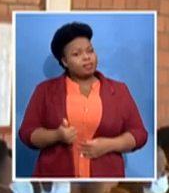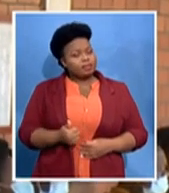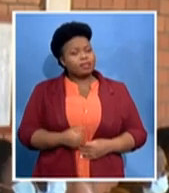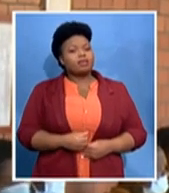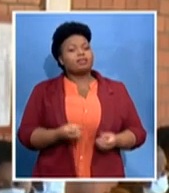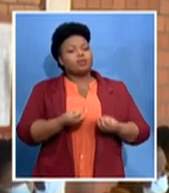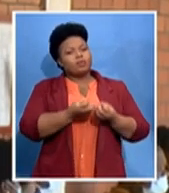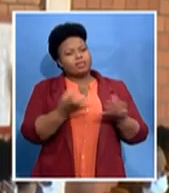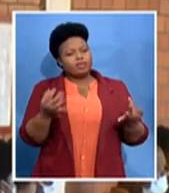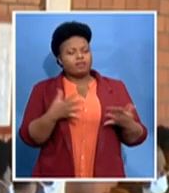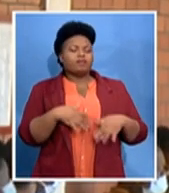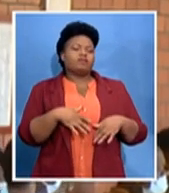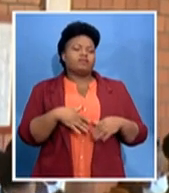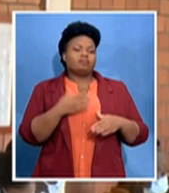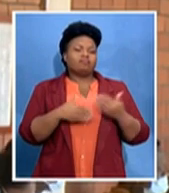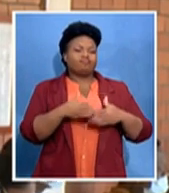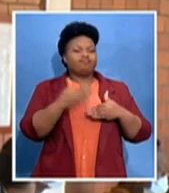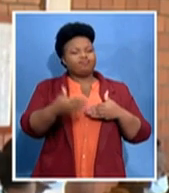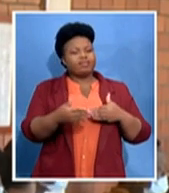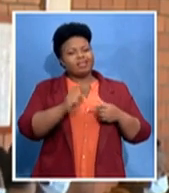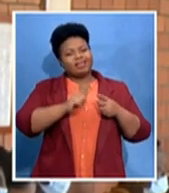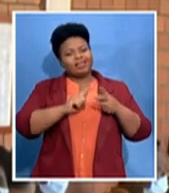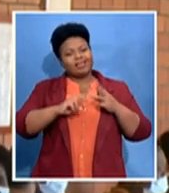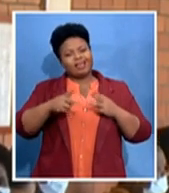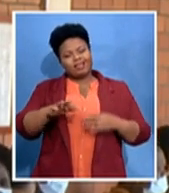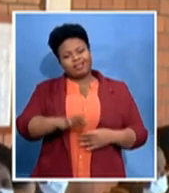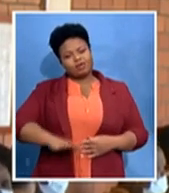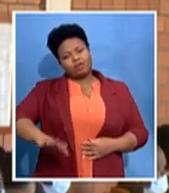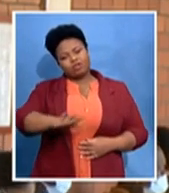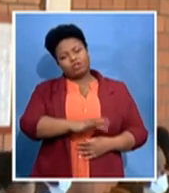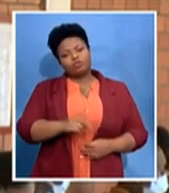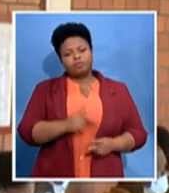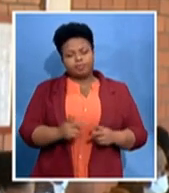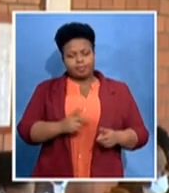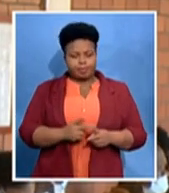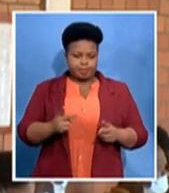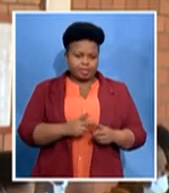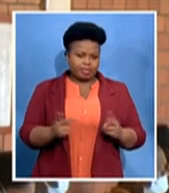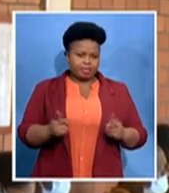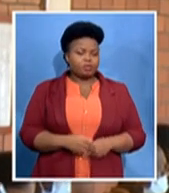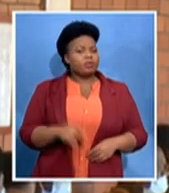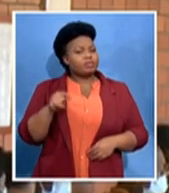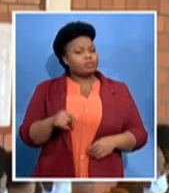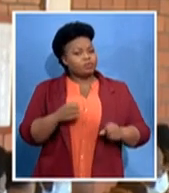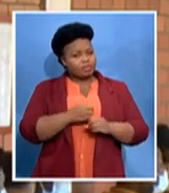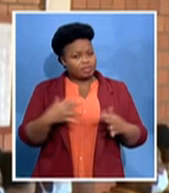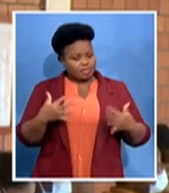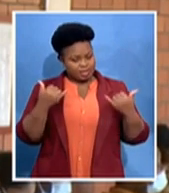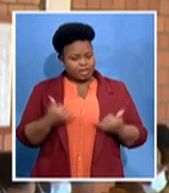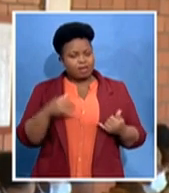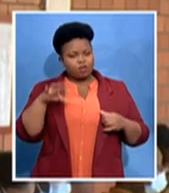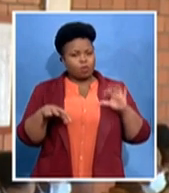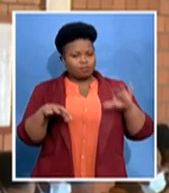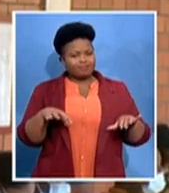other sites that we have prepared. And therefore, this is the start, after which we are going to be going on,